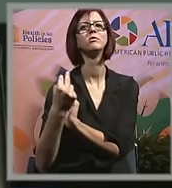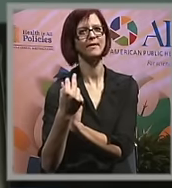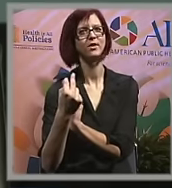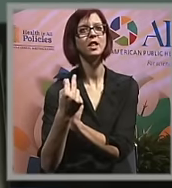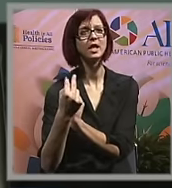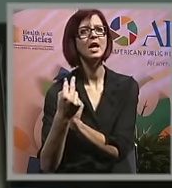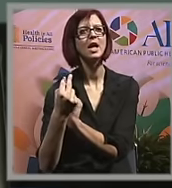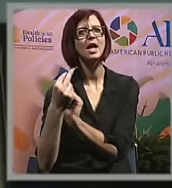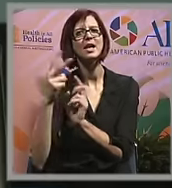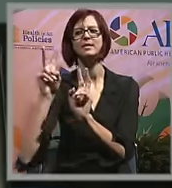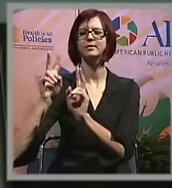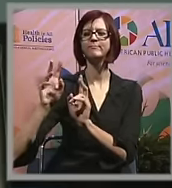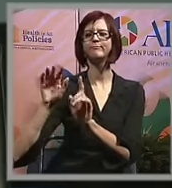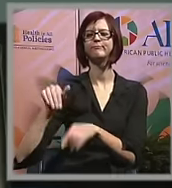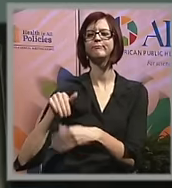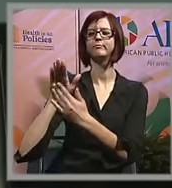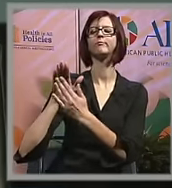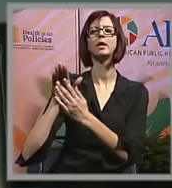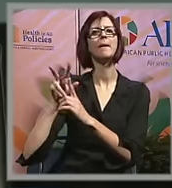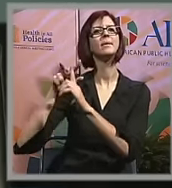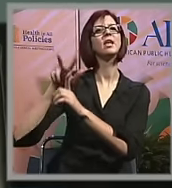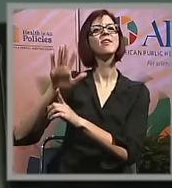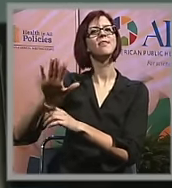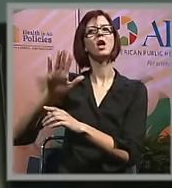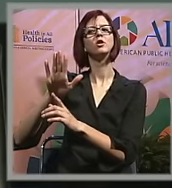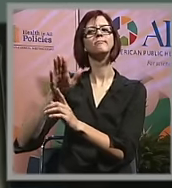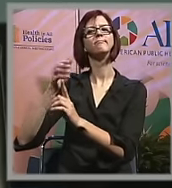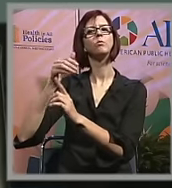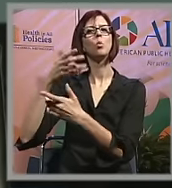appealing to their self-interest and reminding them